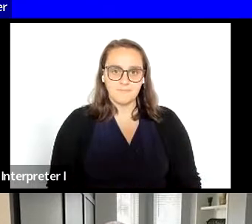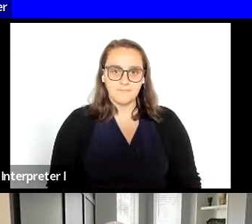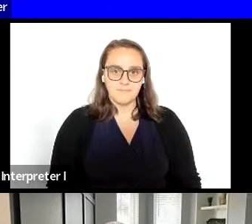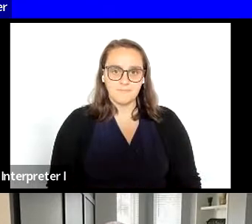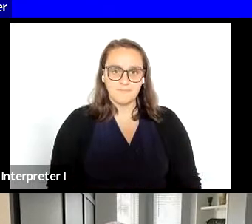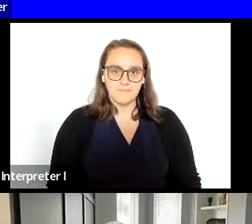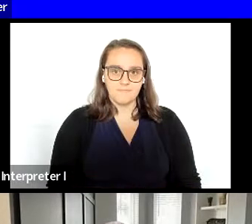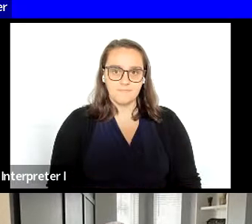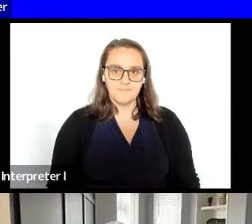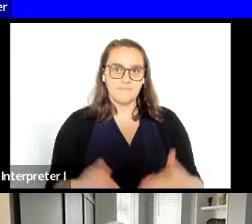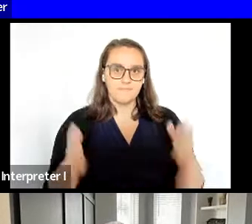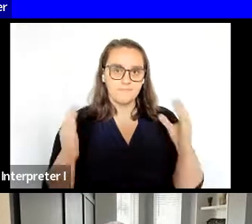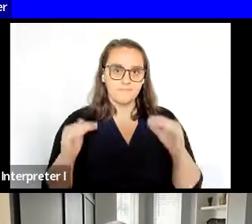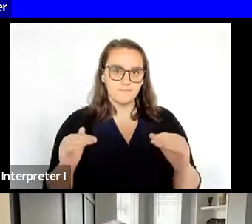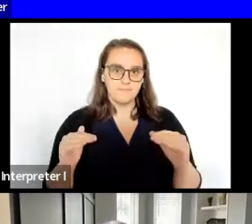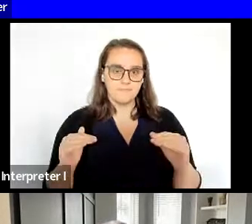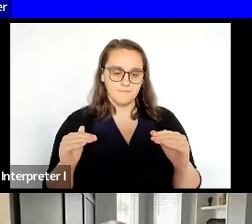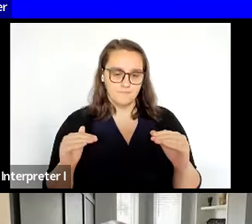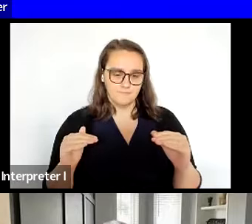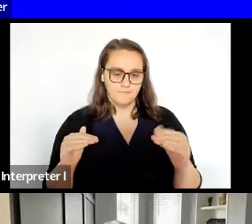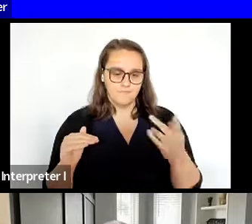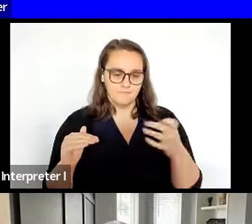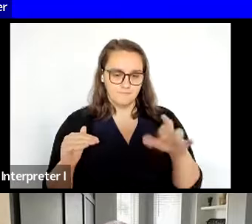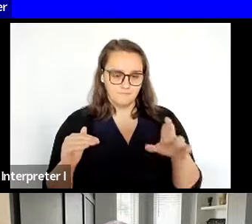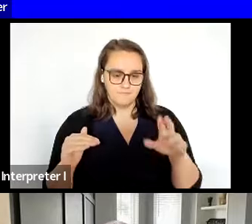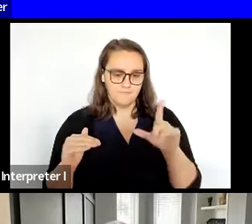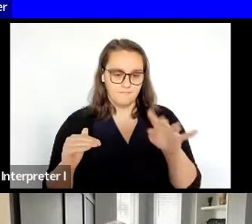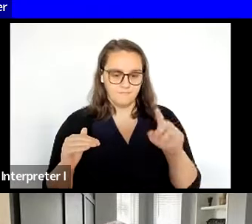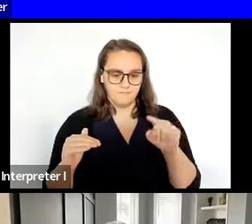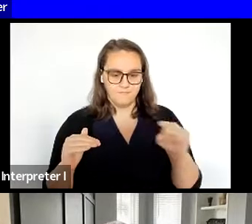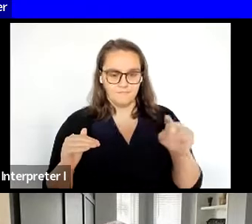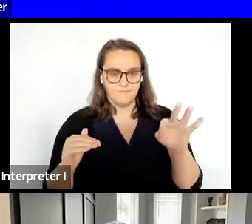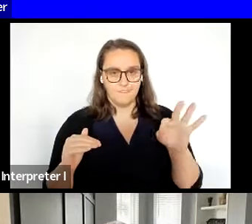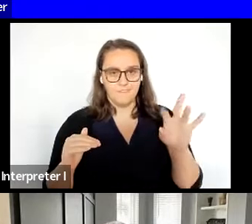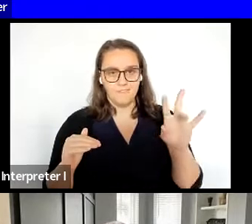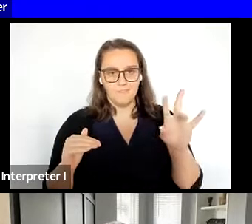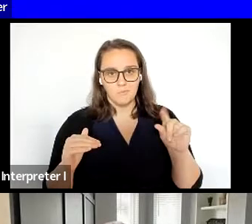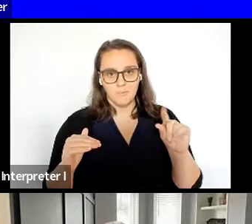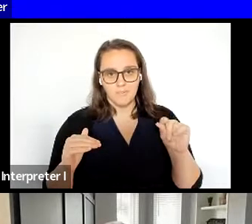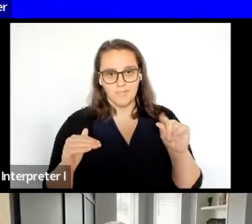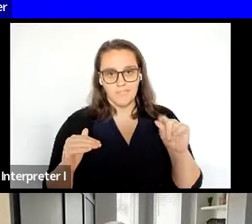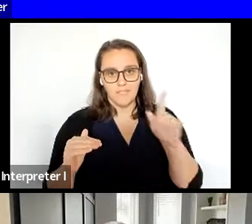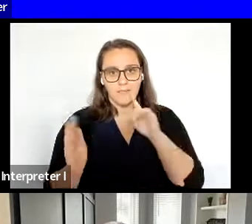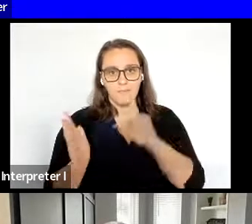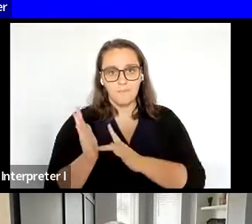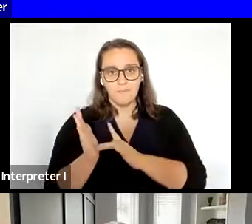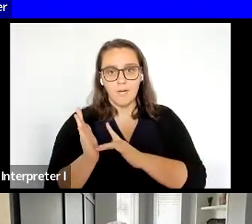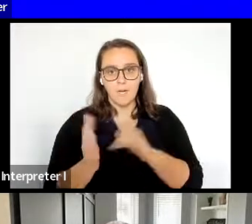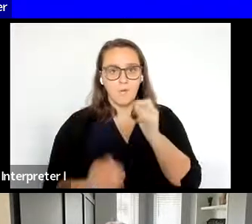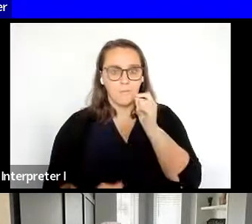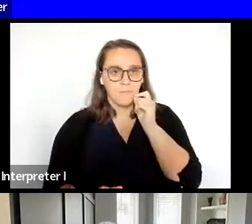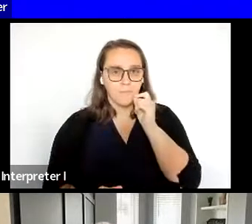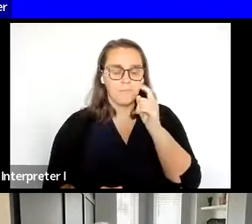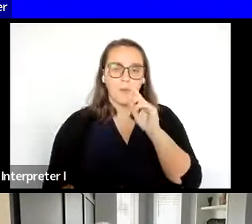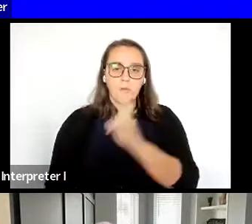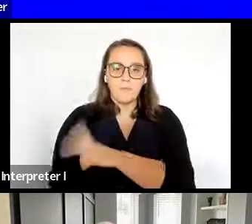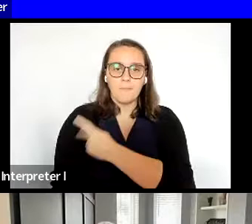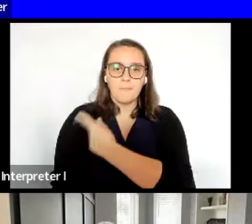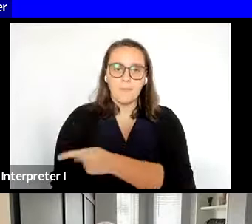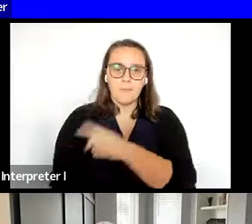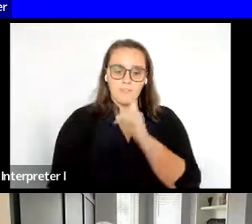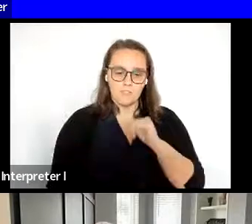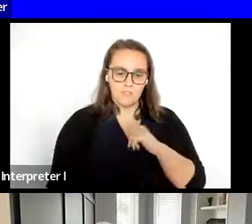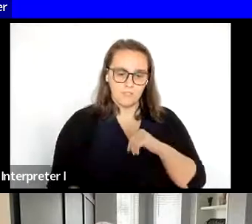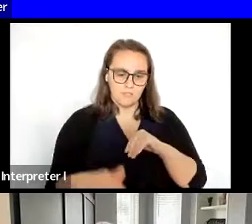The next item is PR 24-920, the medical marijuana patient access second emergency